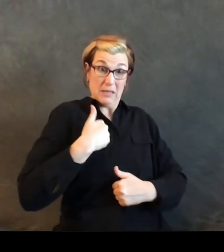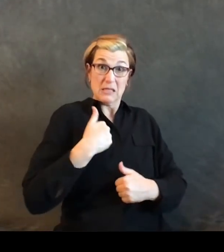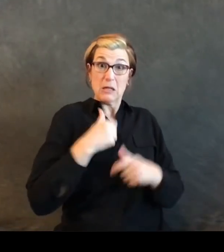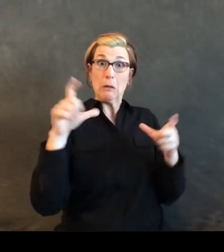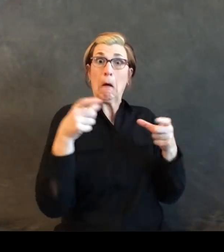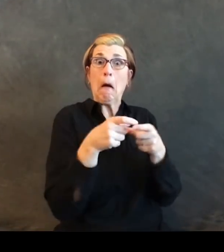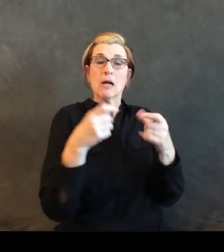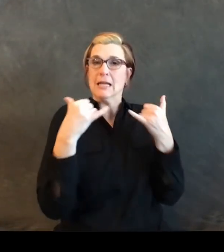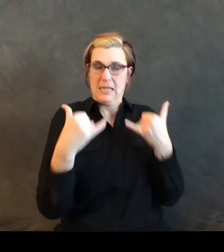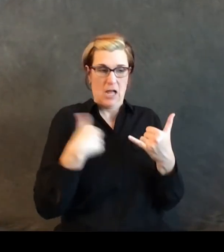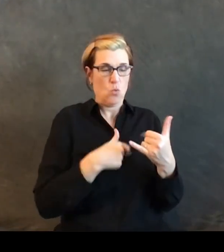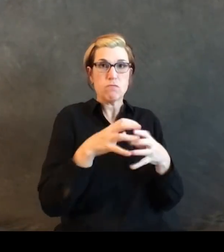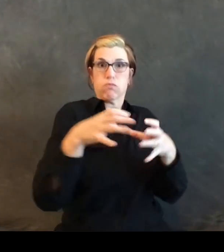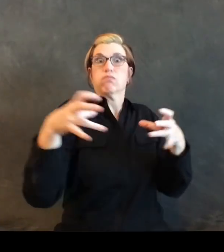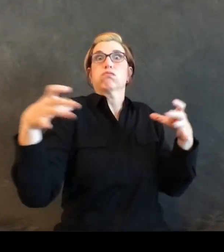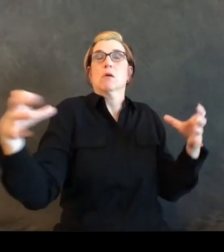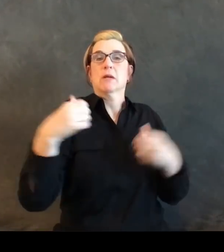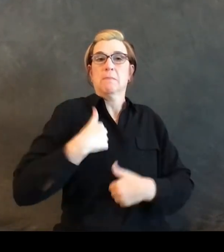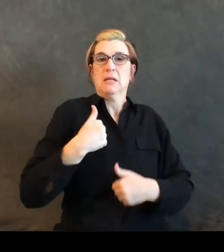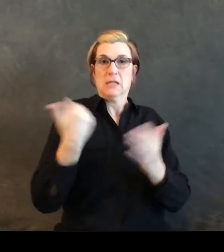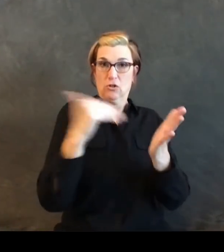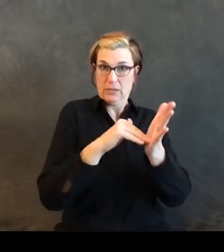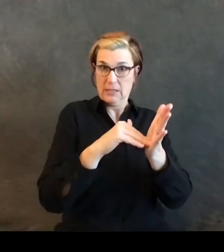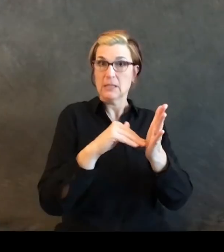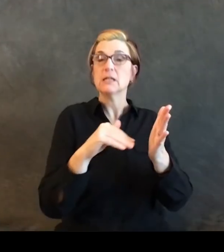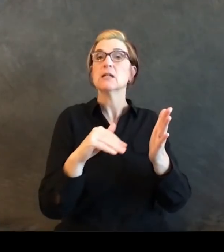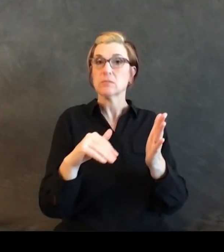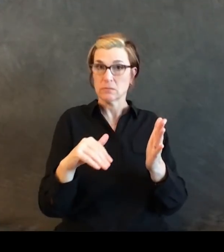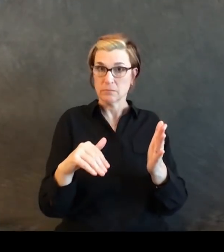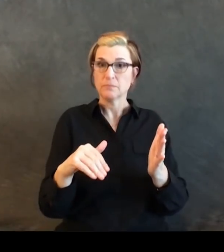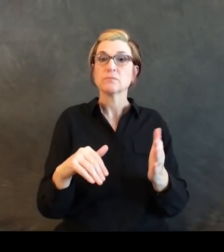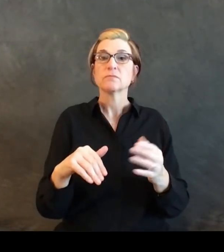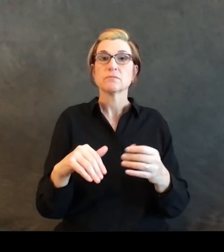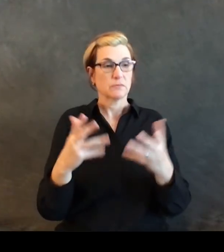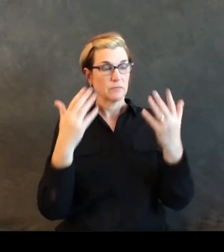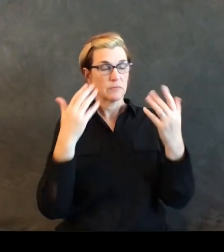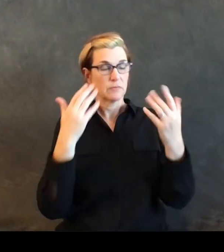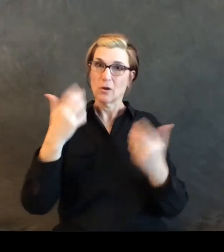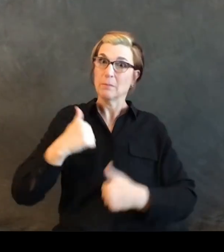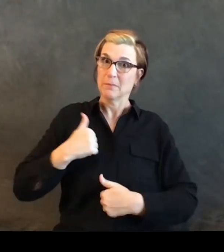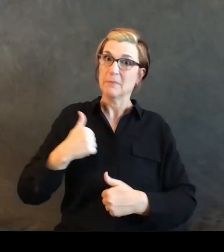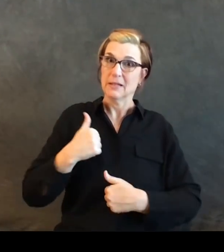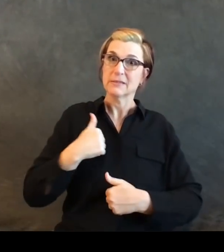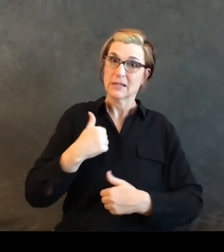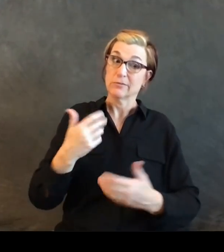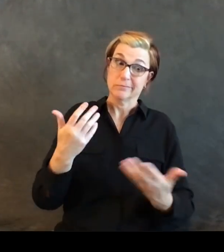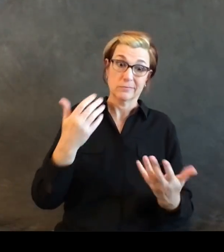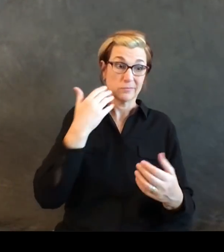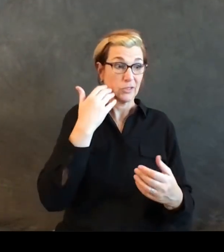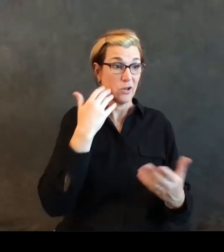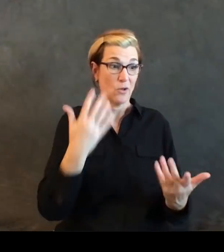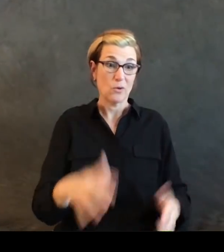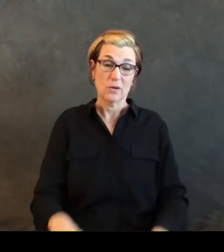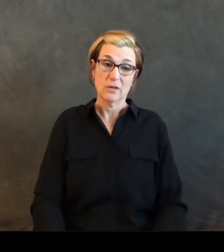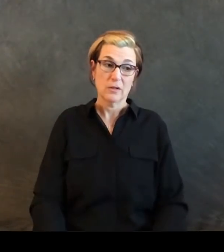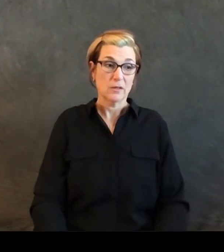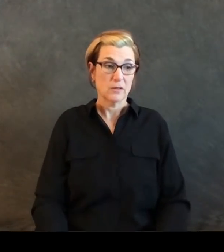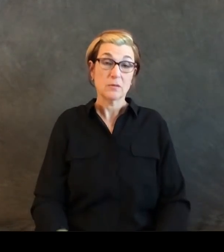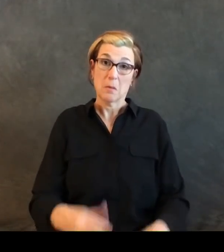had a military like this. We have equipment either coming or it's already come. For the most part, it's already come, but we have a lot